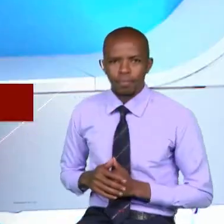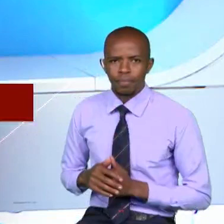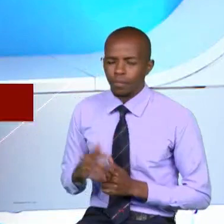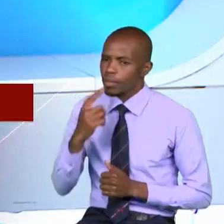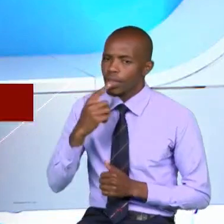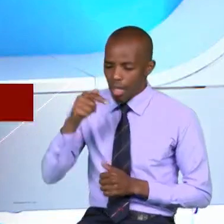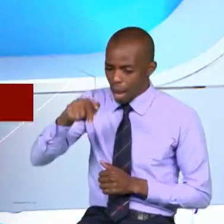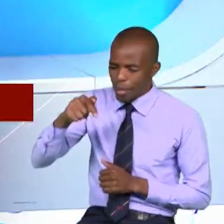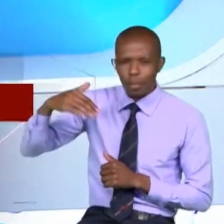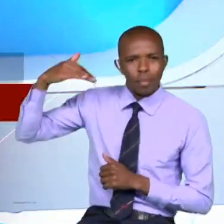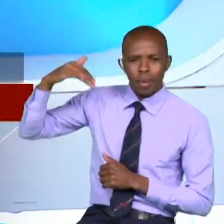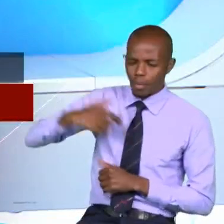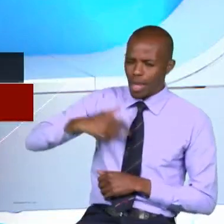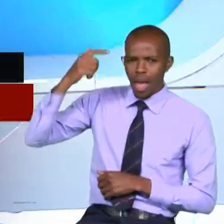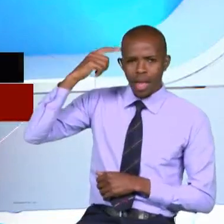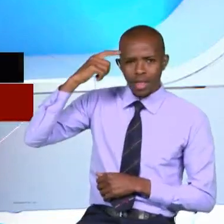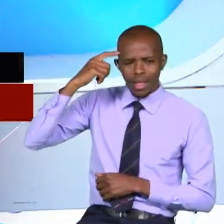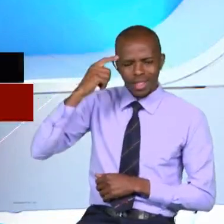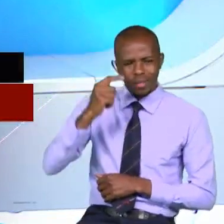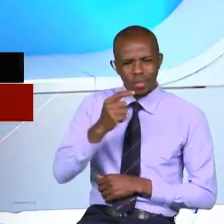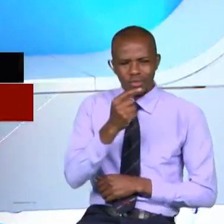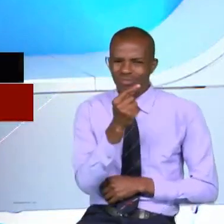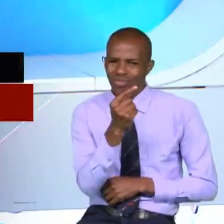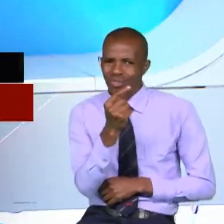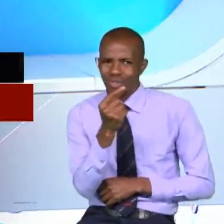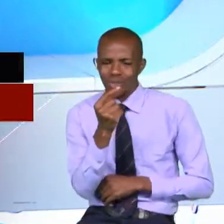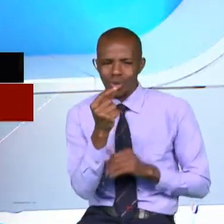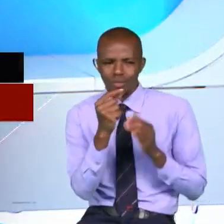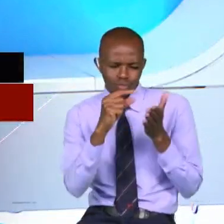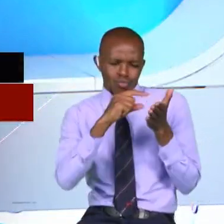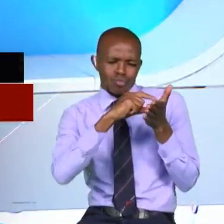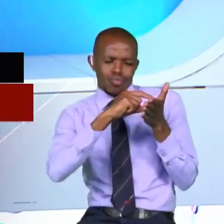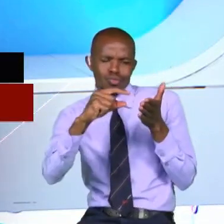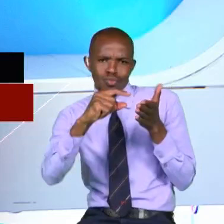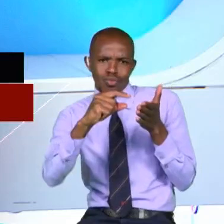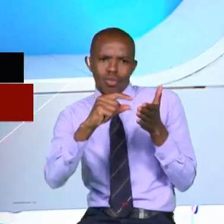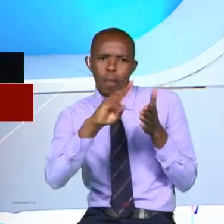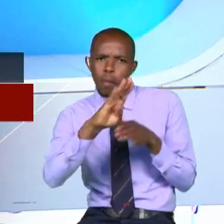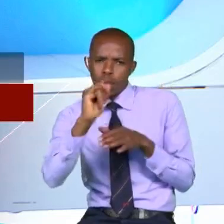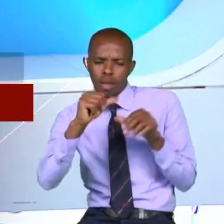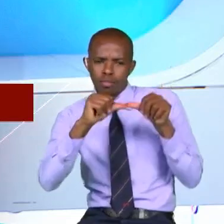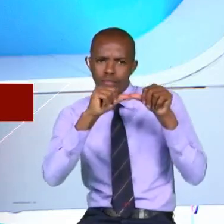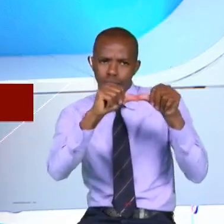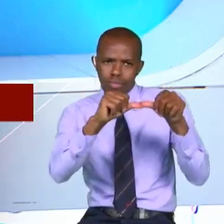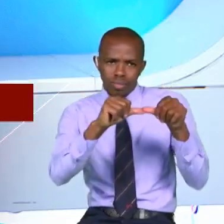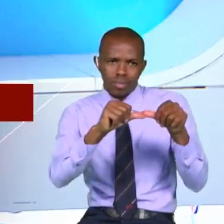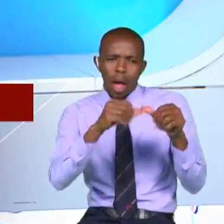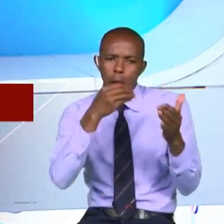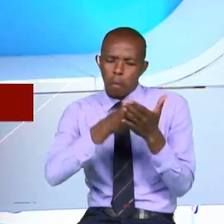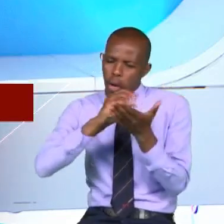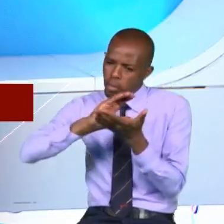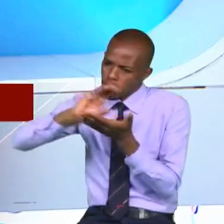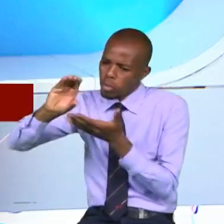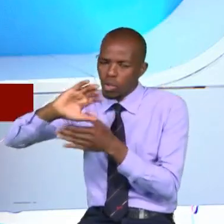I've said it here in the past. I think there are very few clauses that are progressive in the BBI document, like injecting money into the counties. I think those are